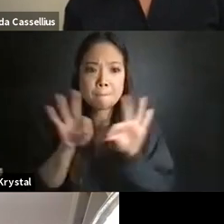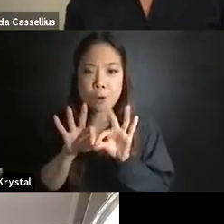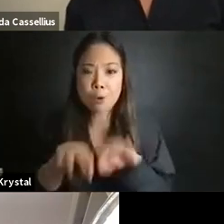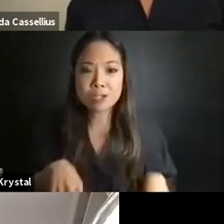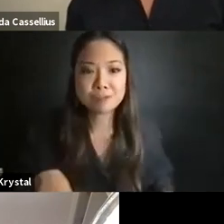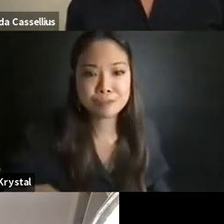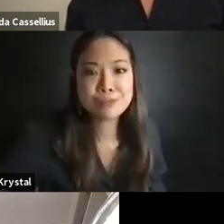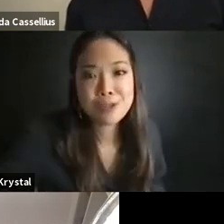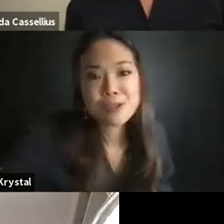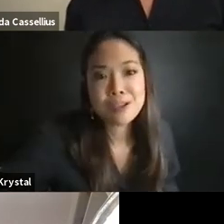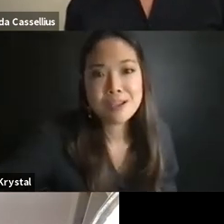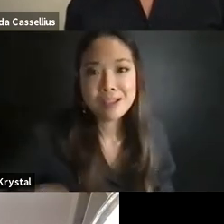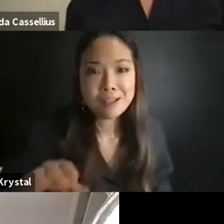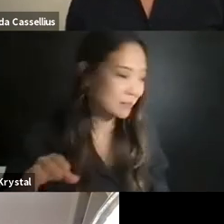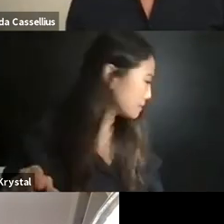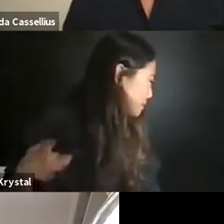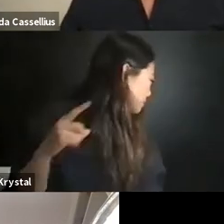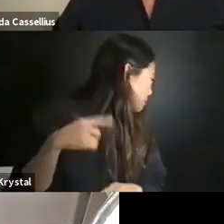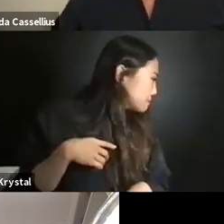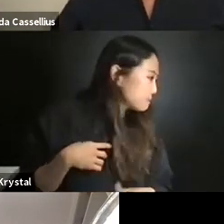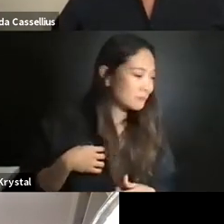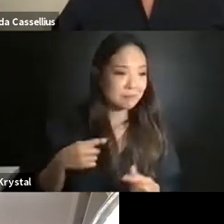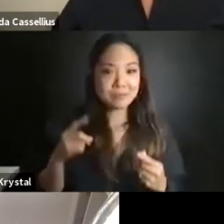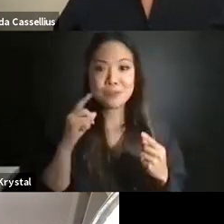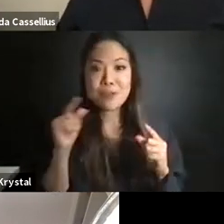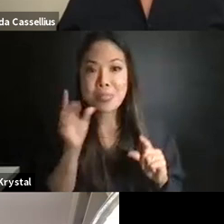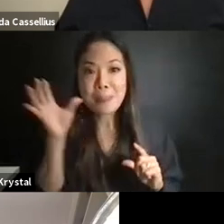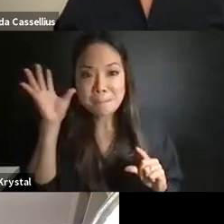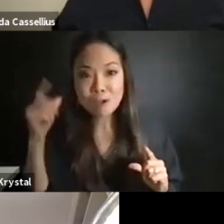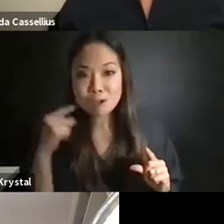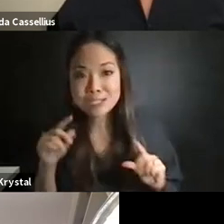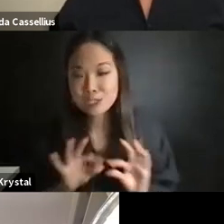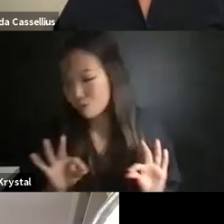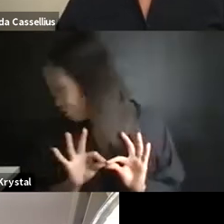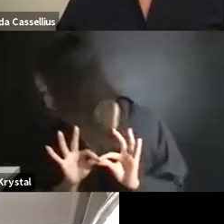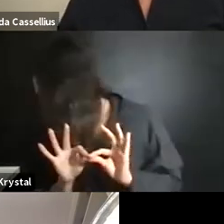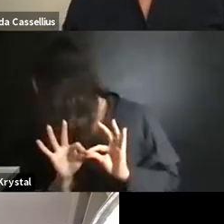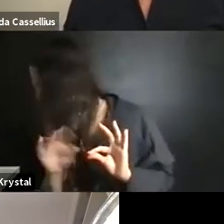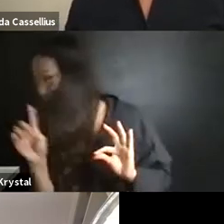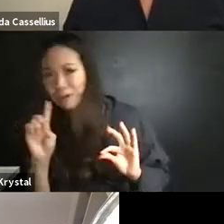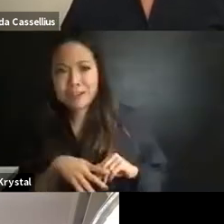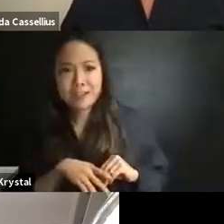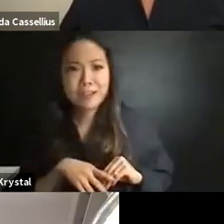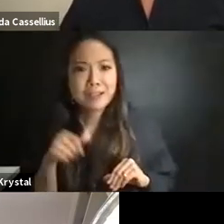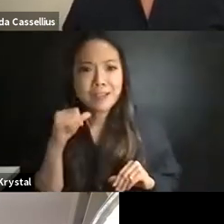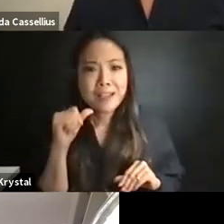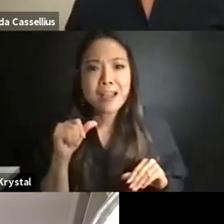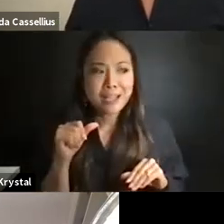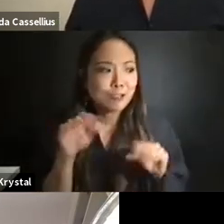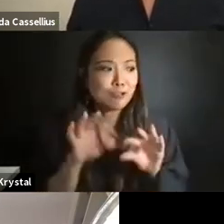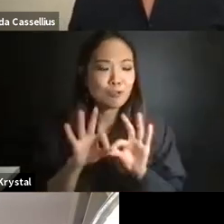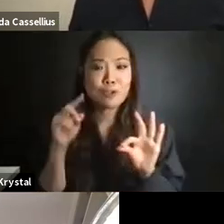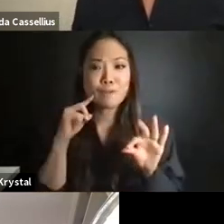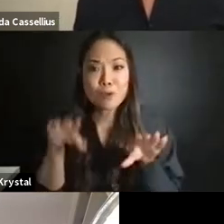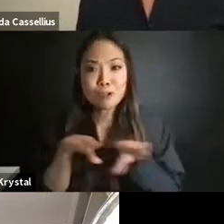academic english the parents i talk to say it is crucial for their children's access to learning for their children's ability to relate